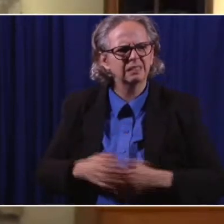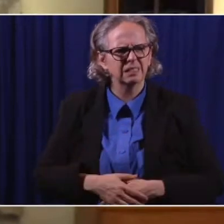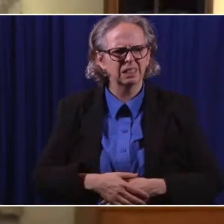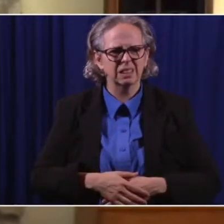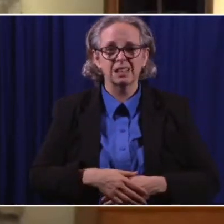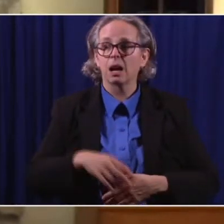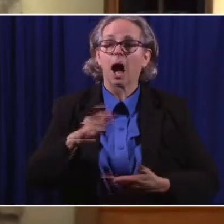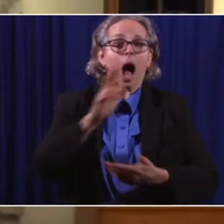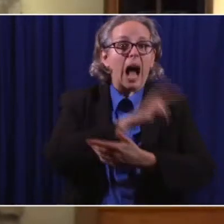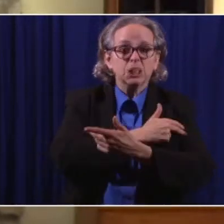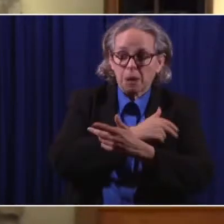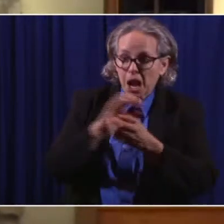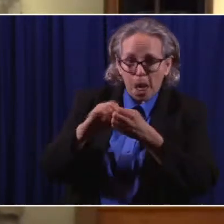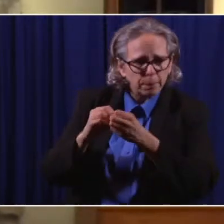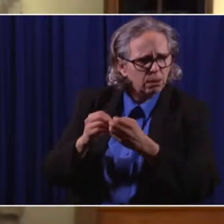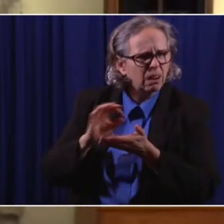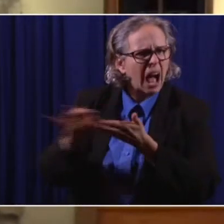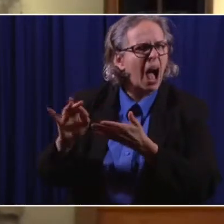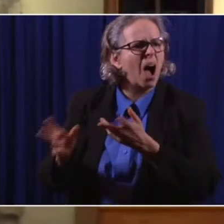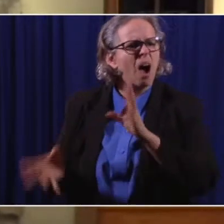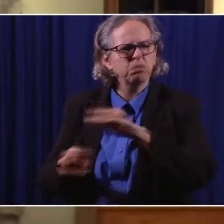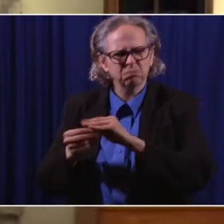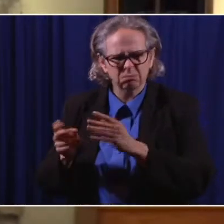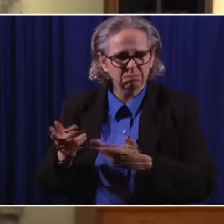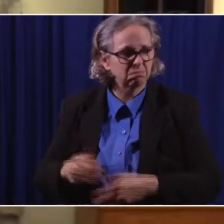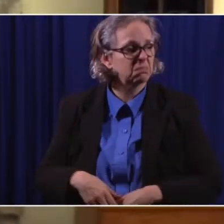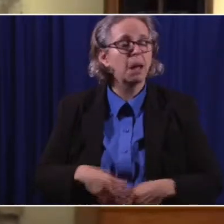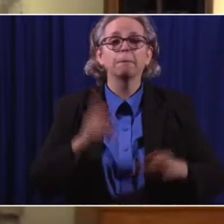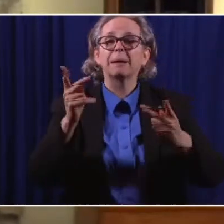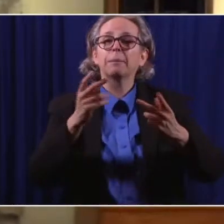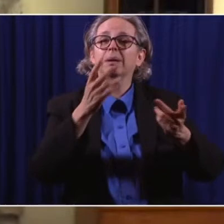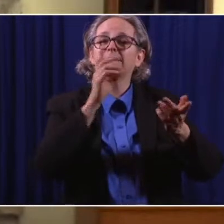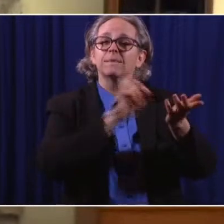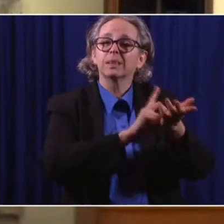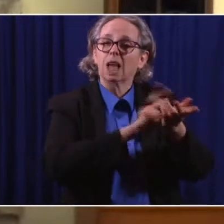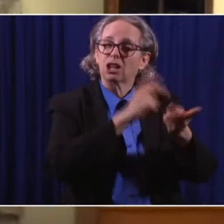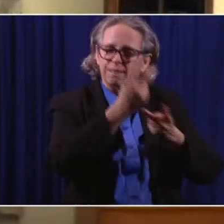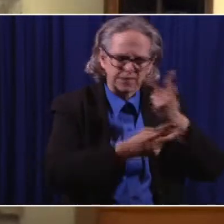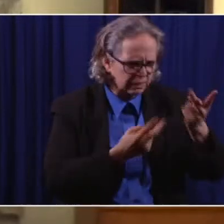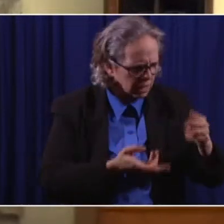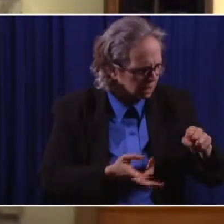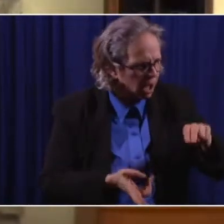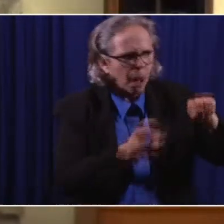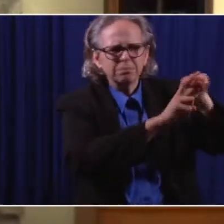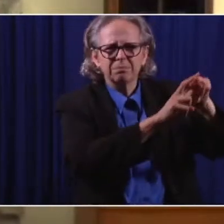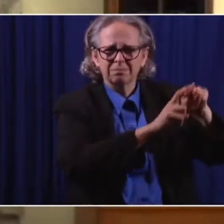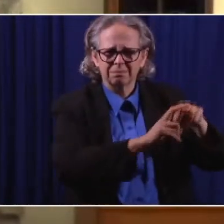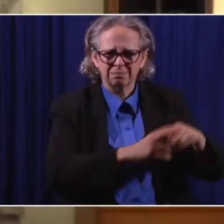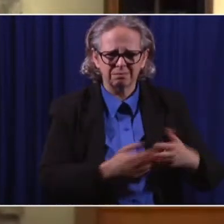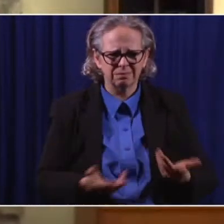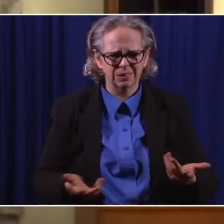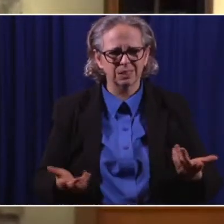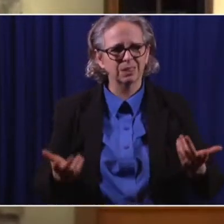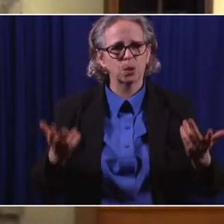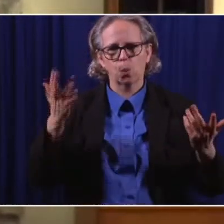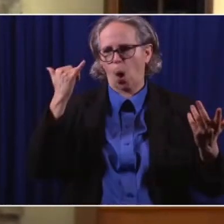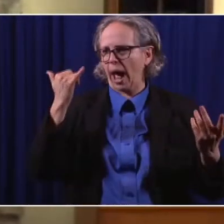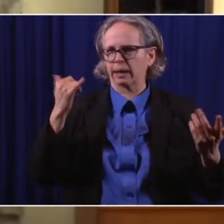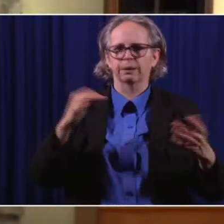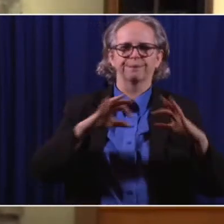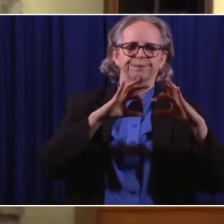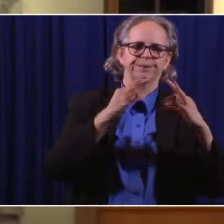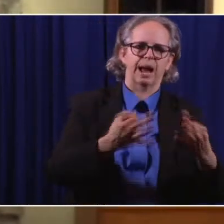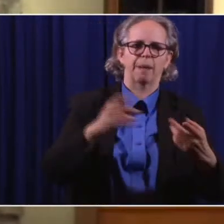and outpatient volume, and that social gatherings continue to be a problem. Let's go quickly to the new red